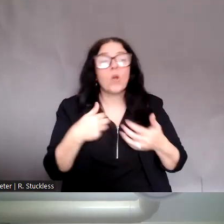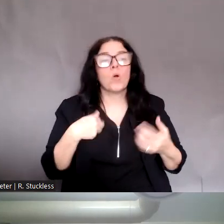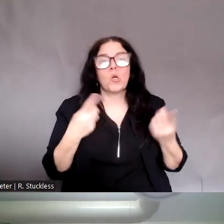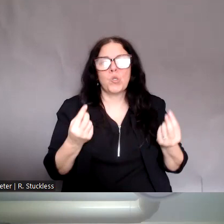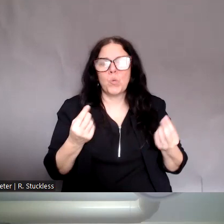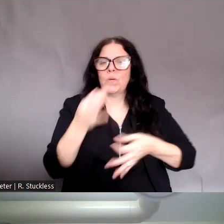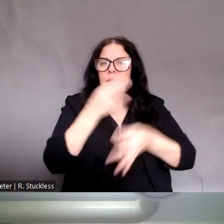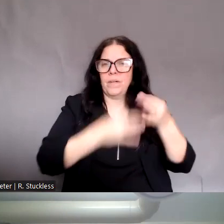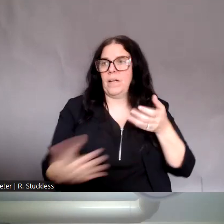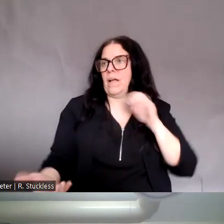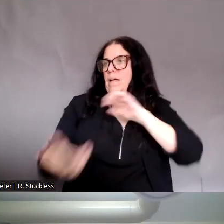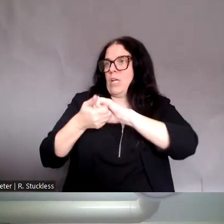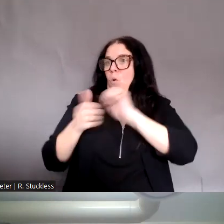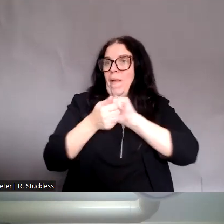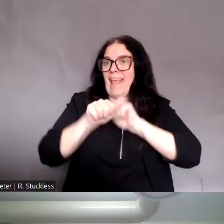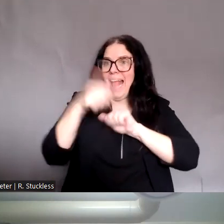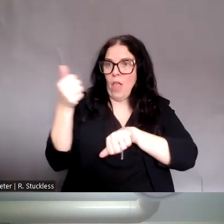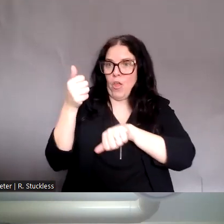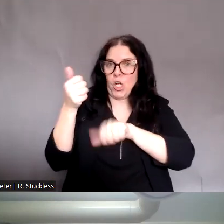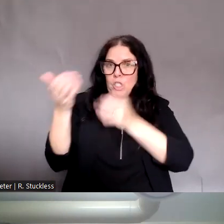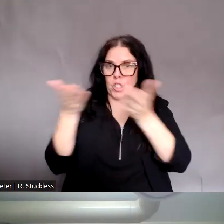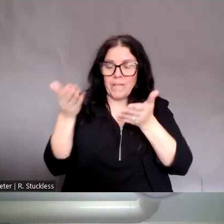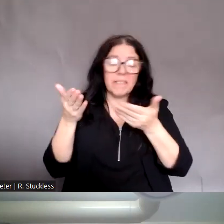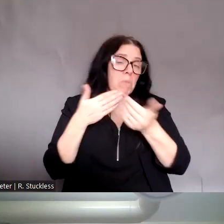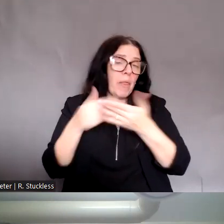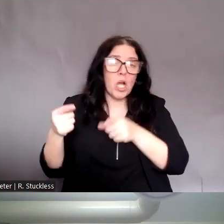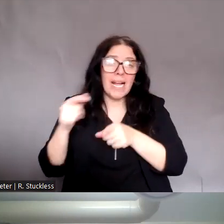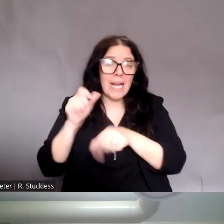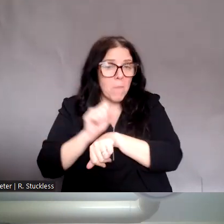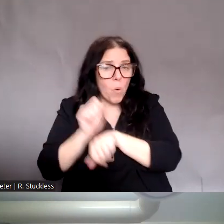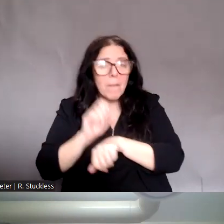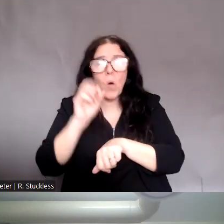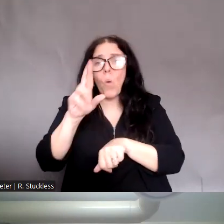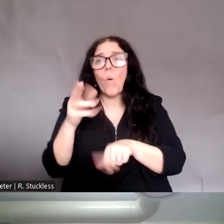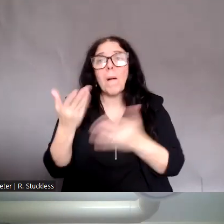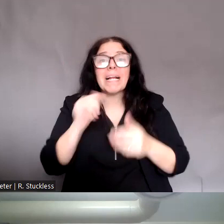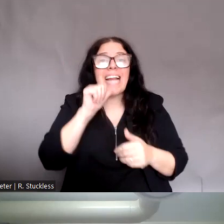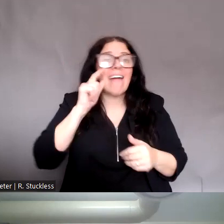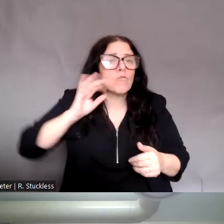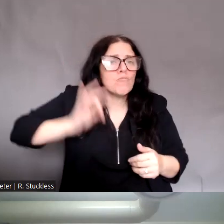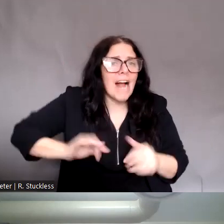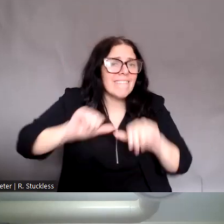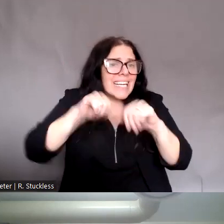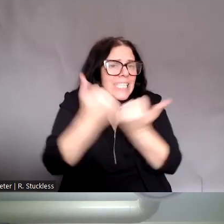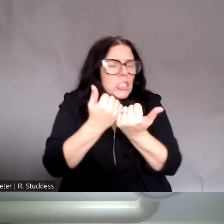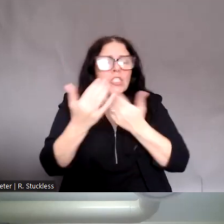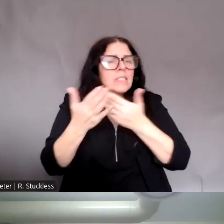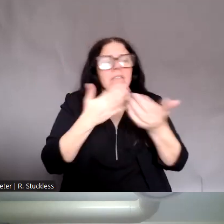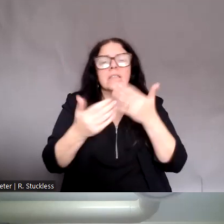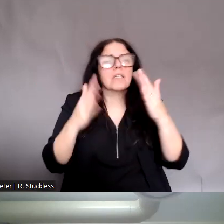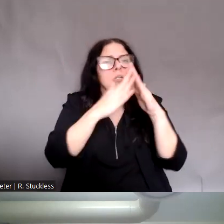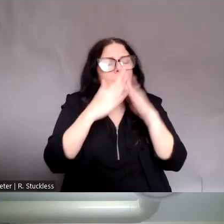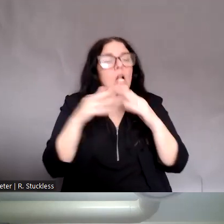employment services directly or whether they are other not-for-profit programs, that we can start bringing